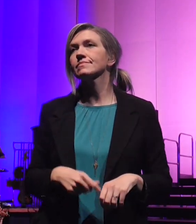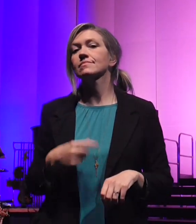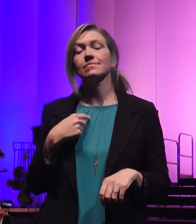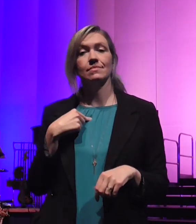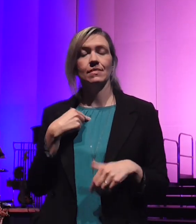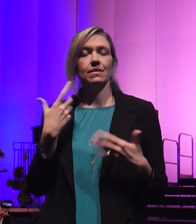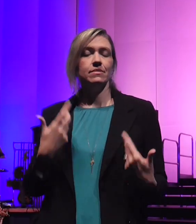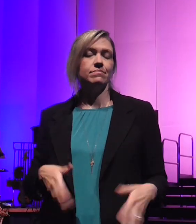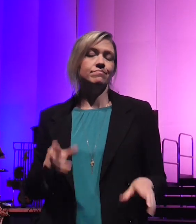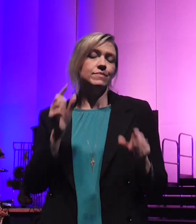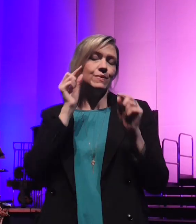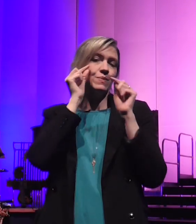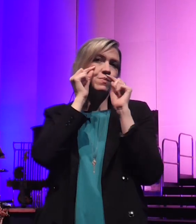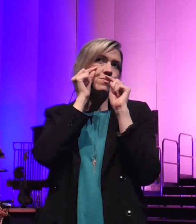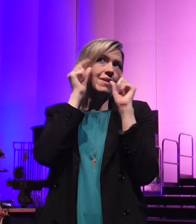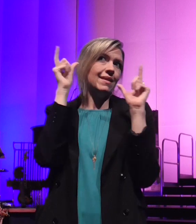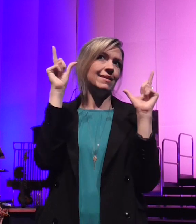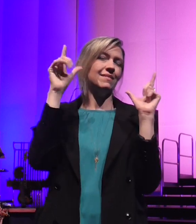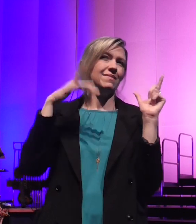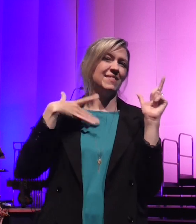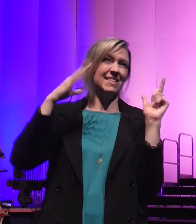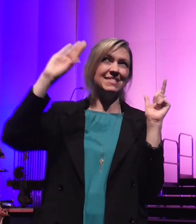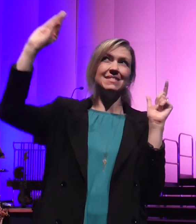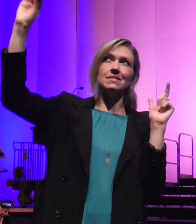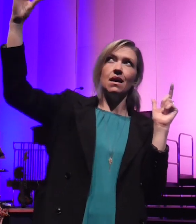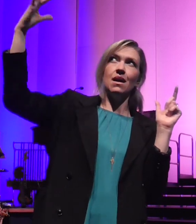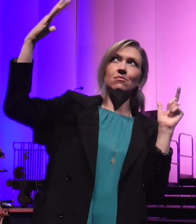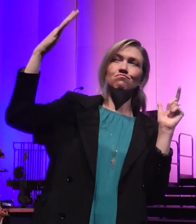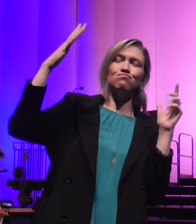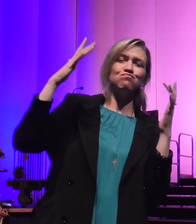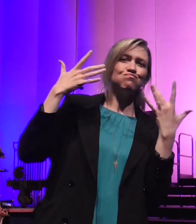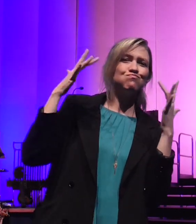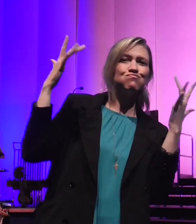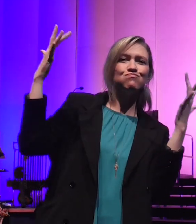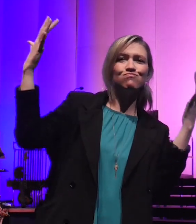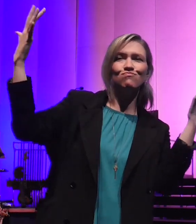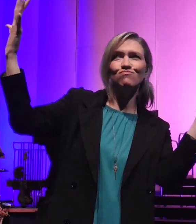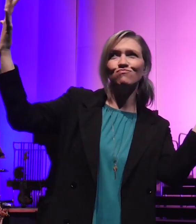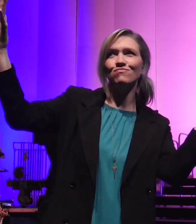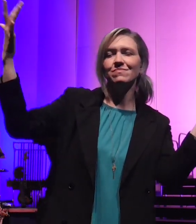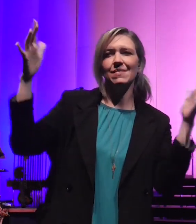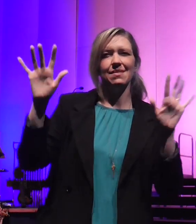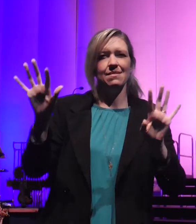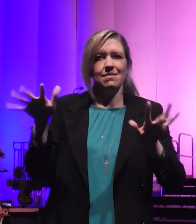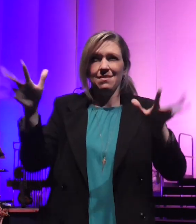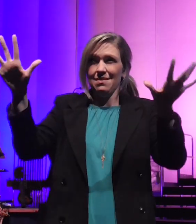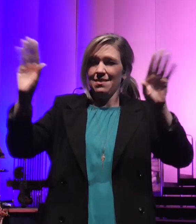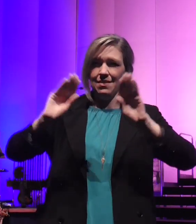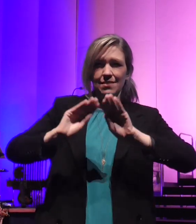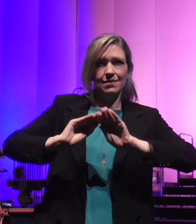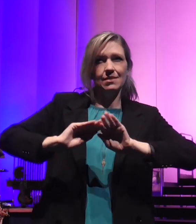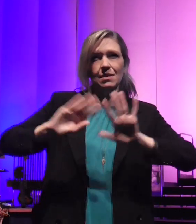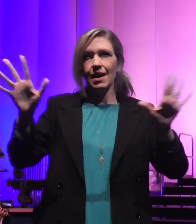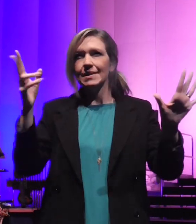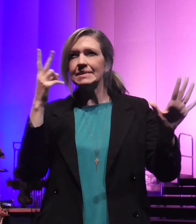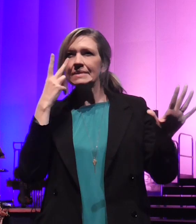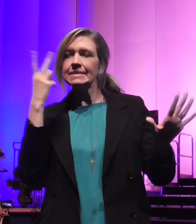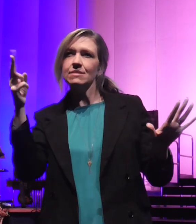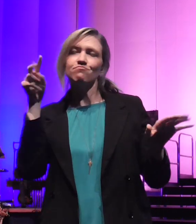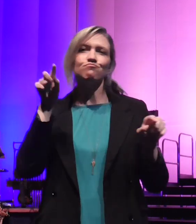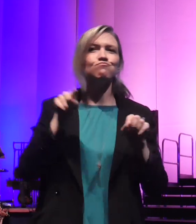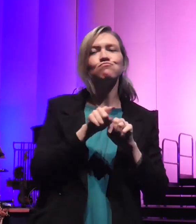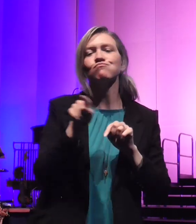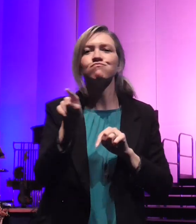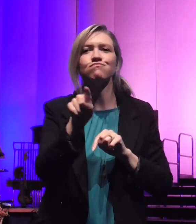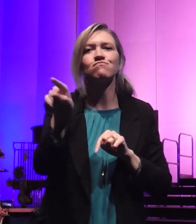I awaken to the sun upon me shining, lighting the way for me to